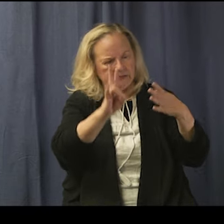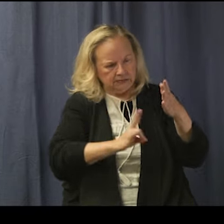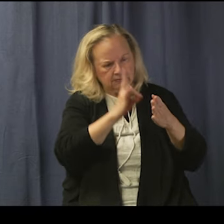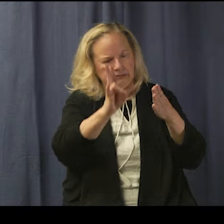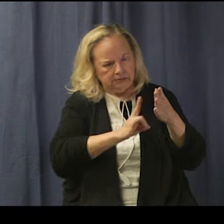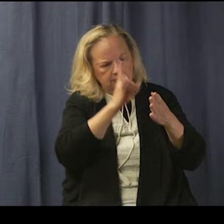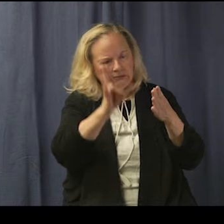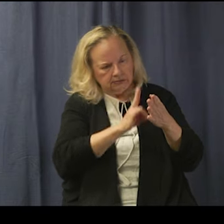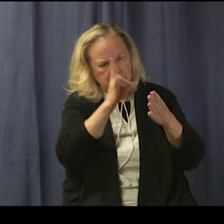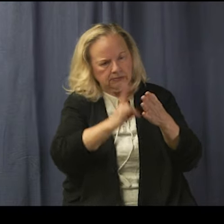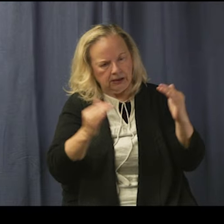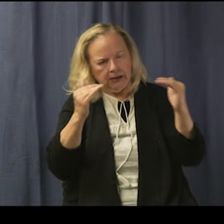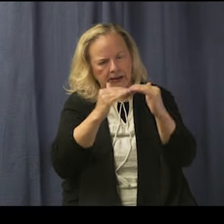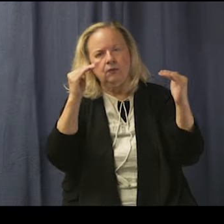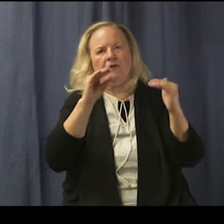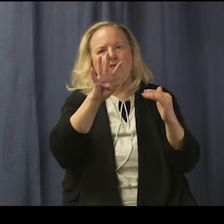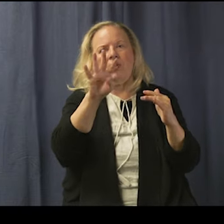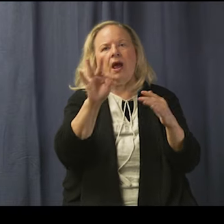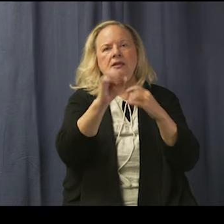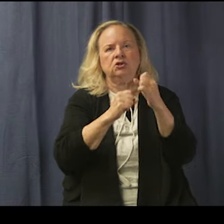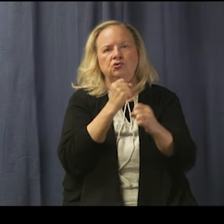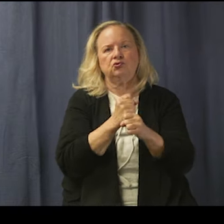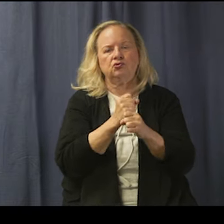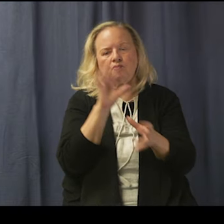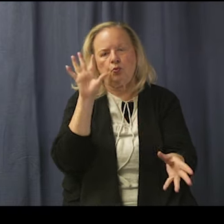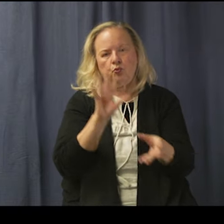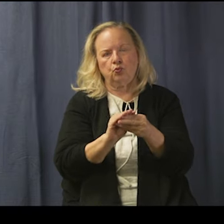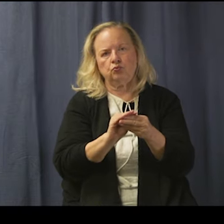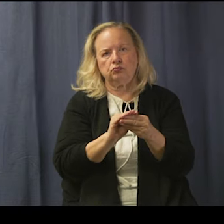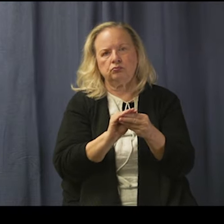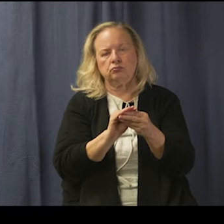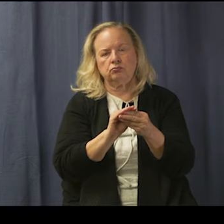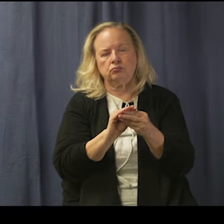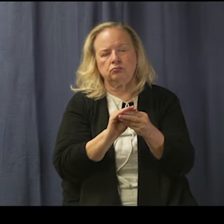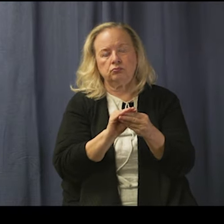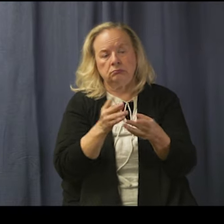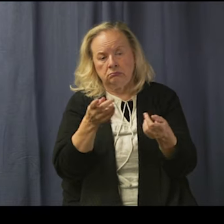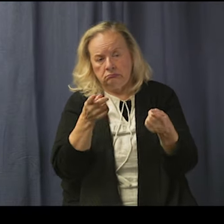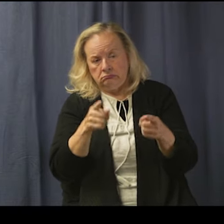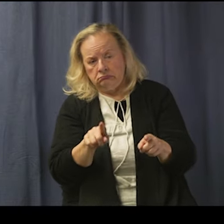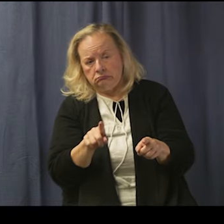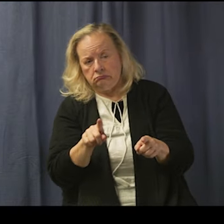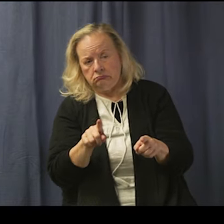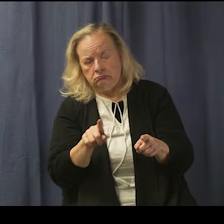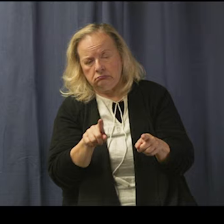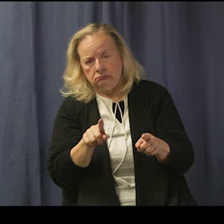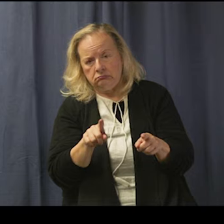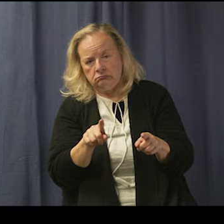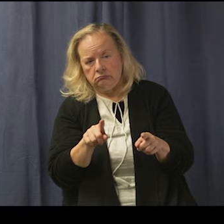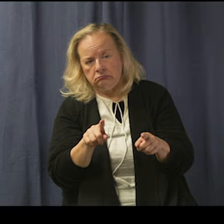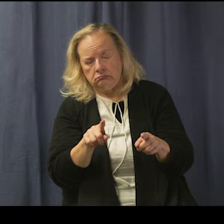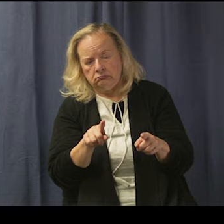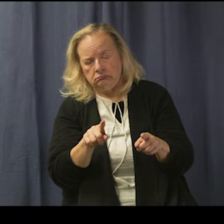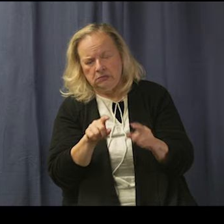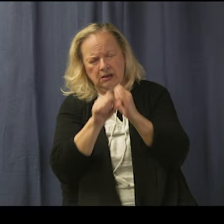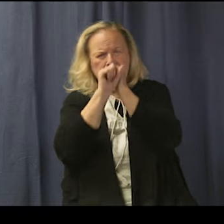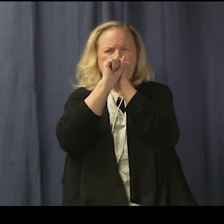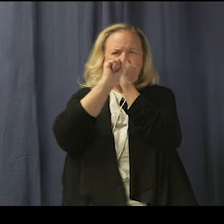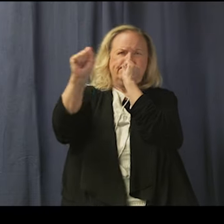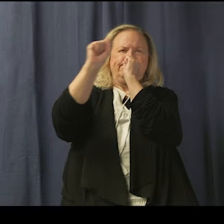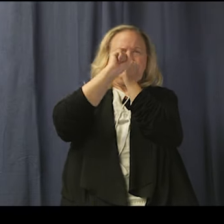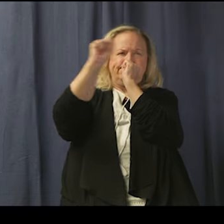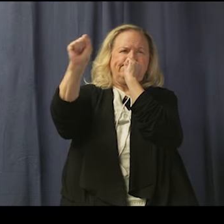to 49 years. Now look what it says. And then it says, then let the loud horn be